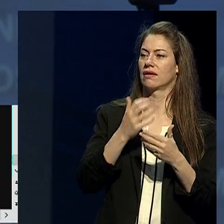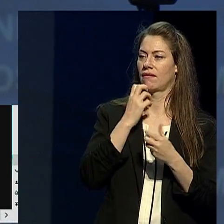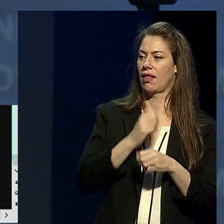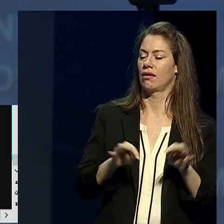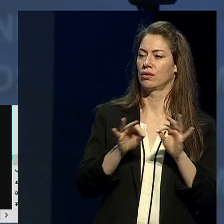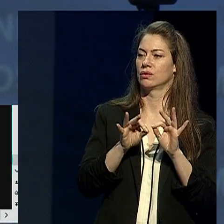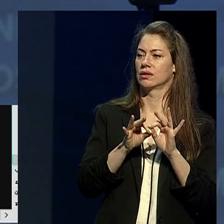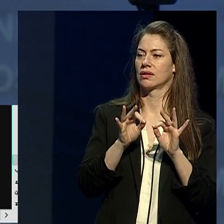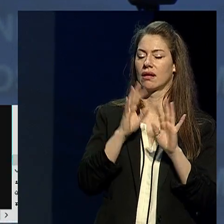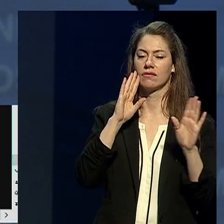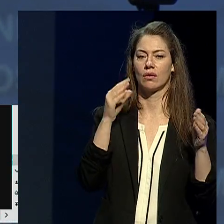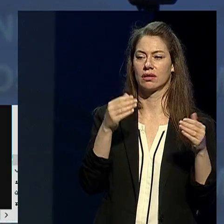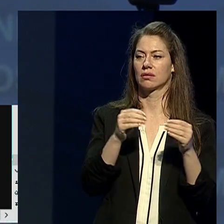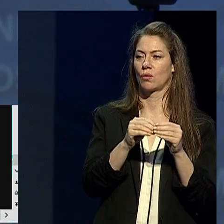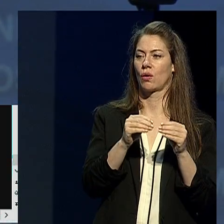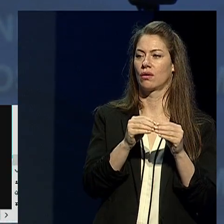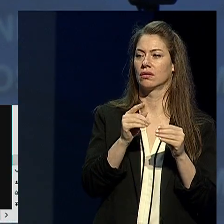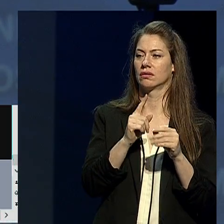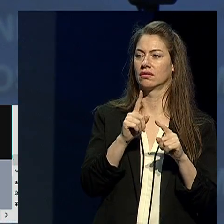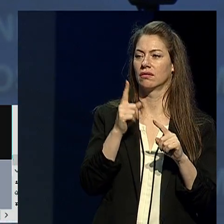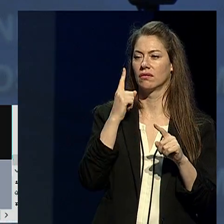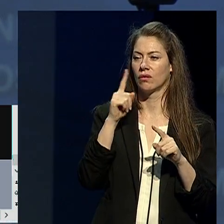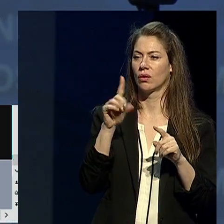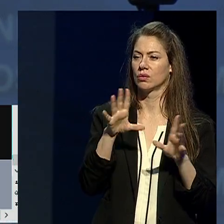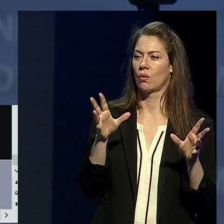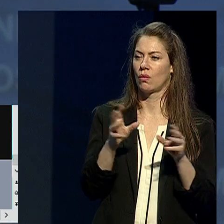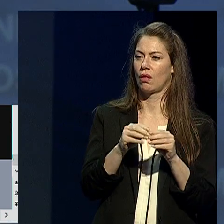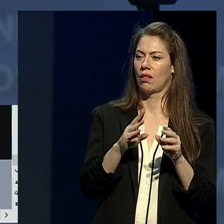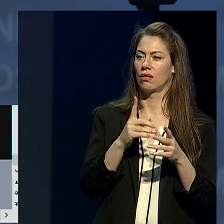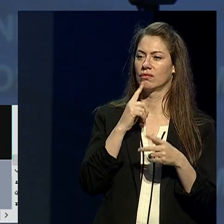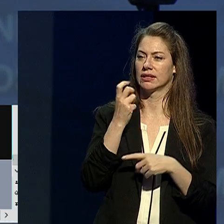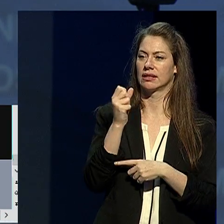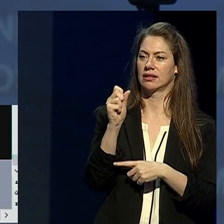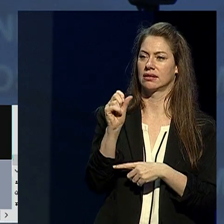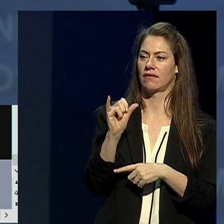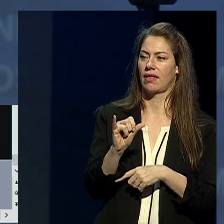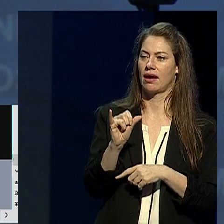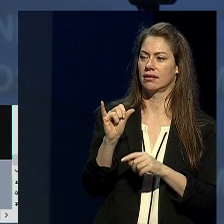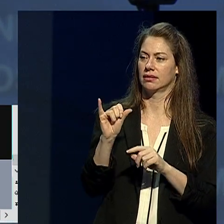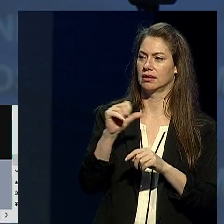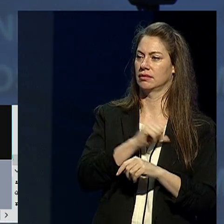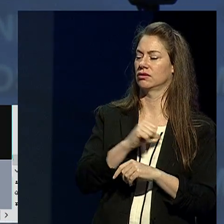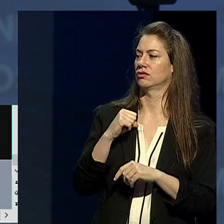our focus towards the total resistance of this Republican administration.